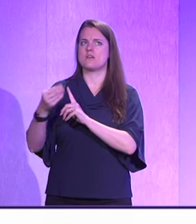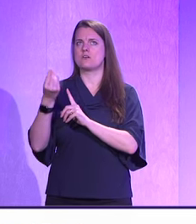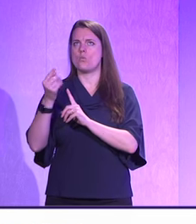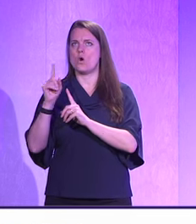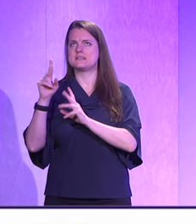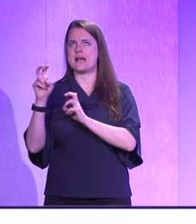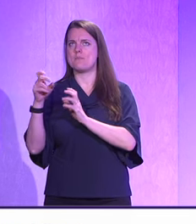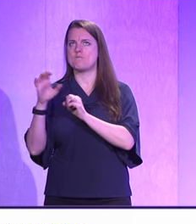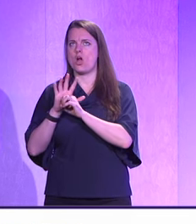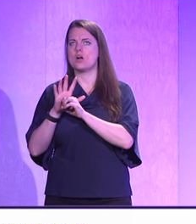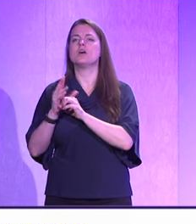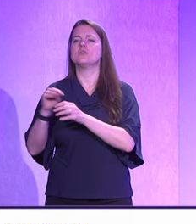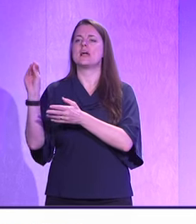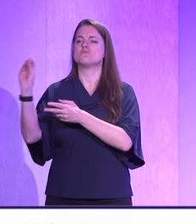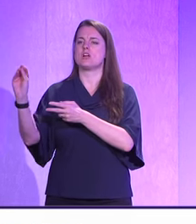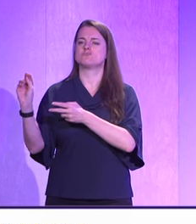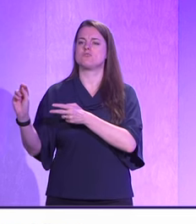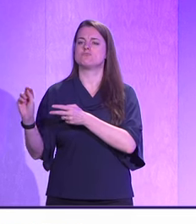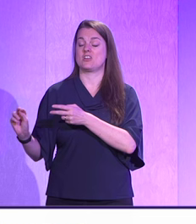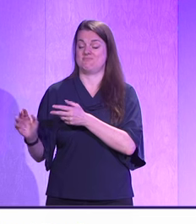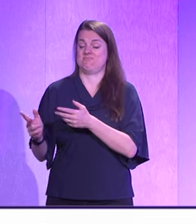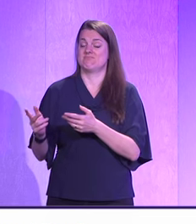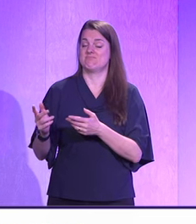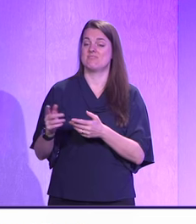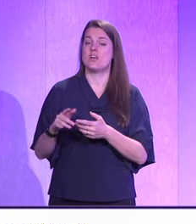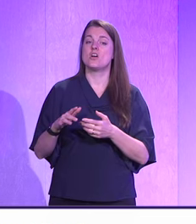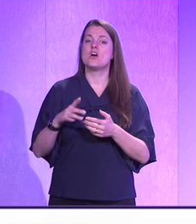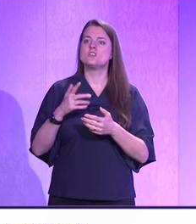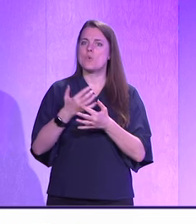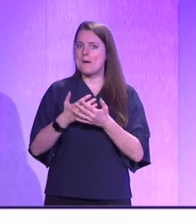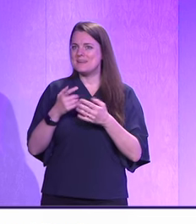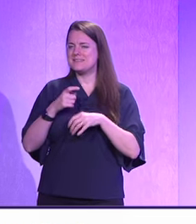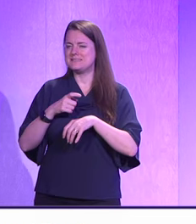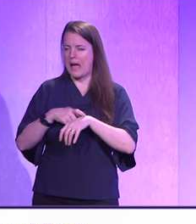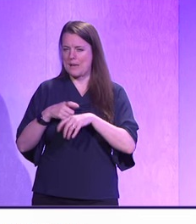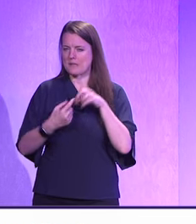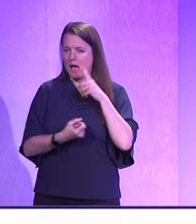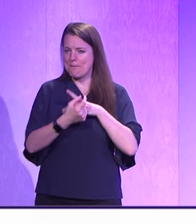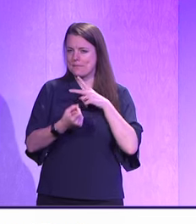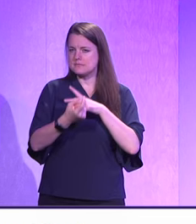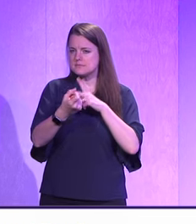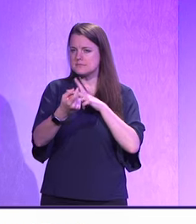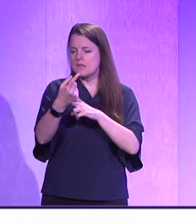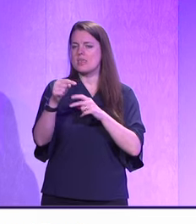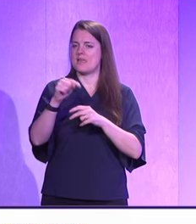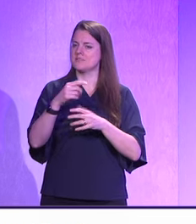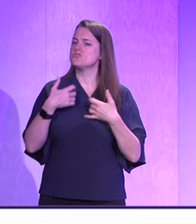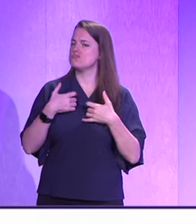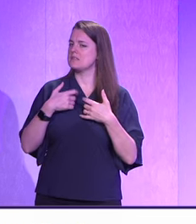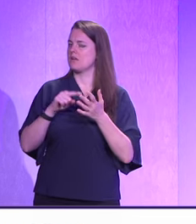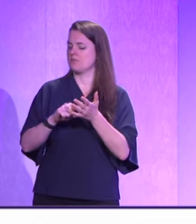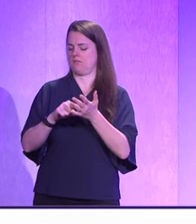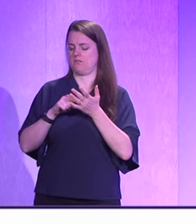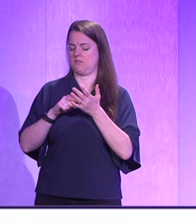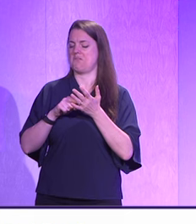yeah, done. Move on. And then over time, we're counting these things and using this as a really interesting signal.